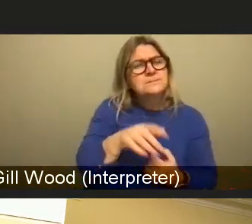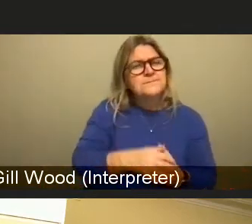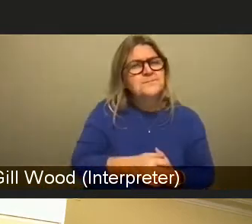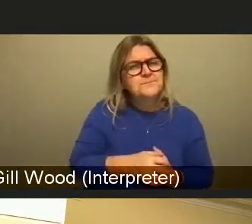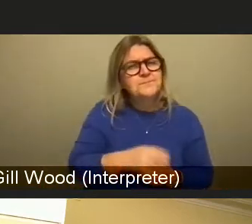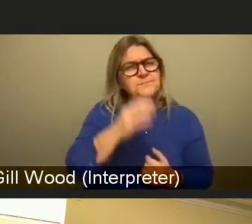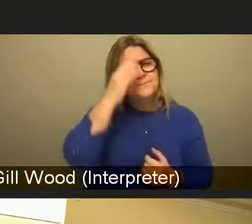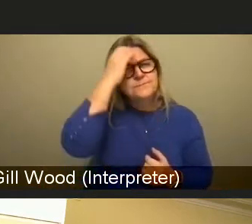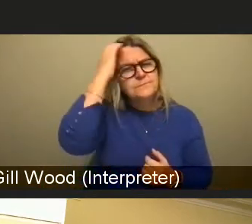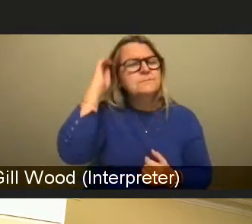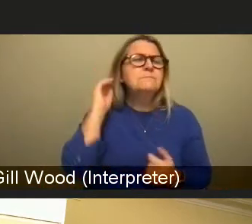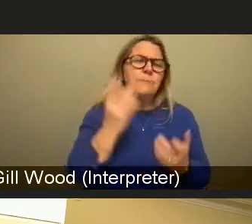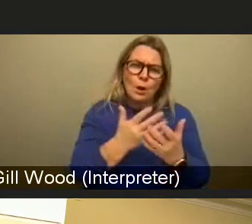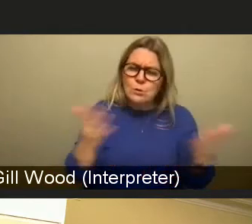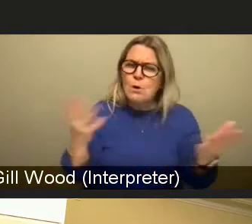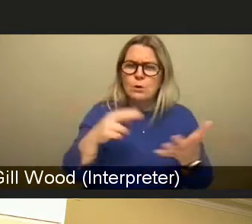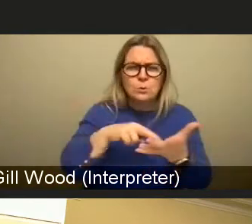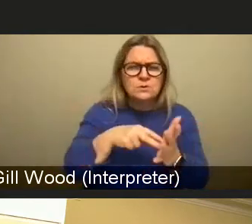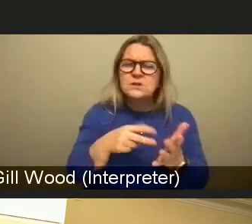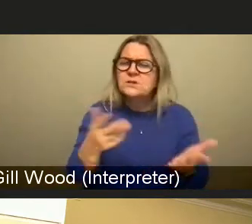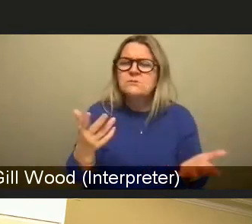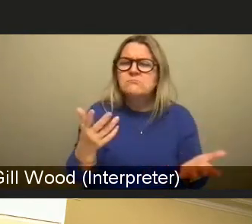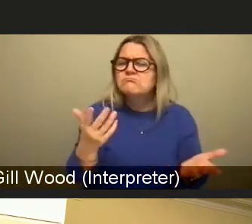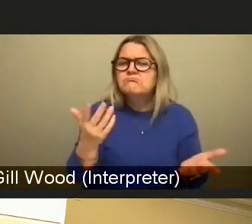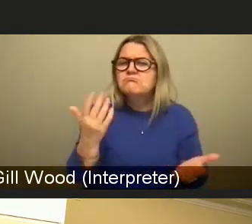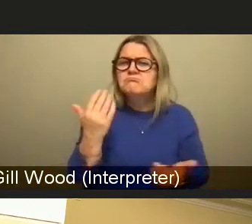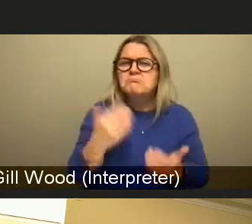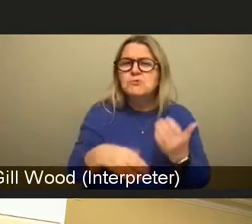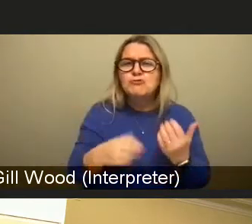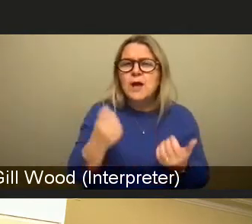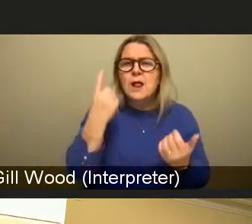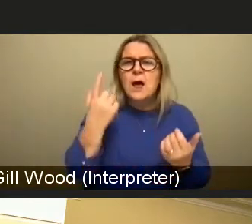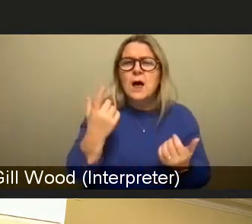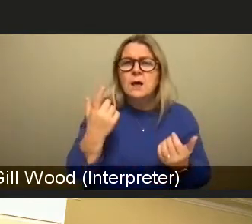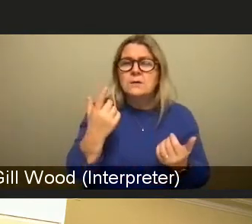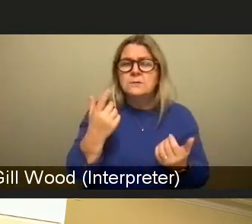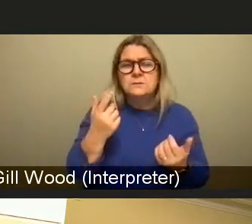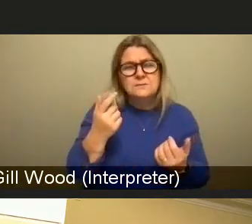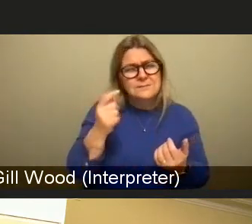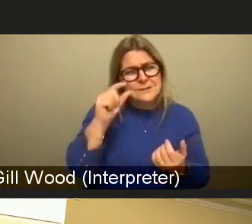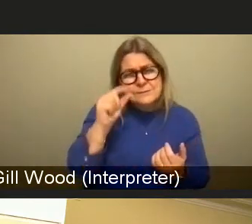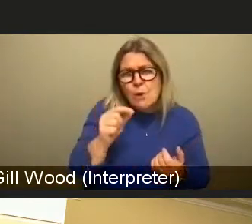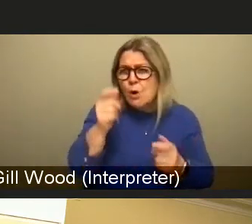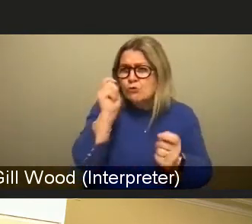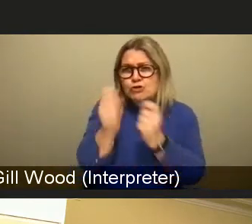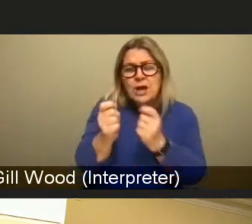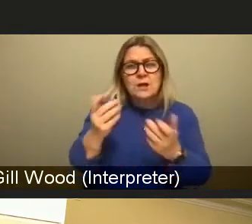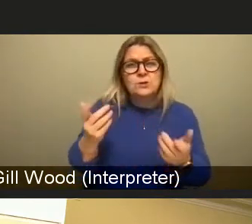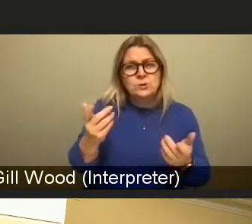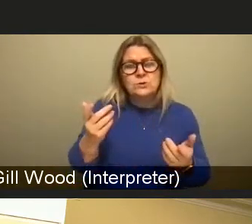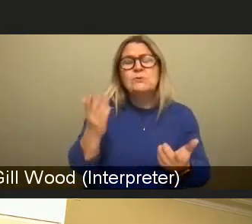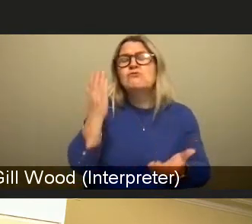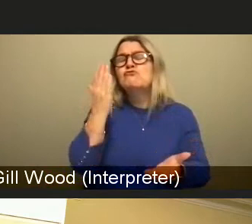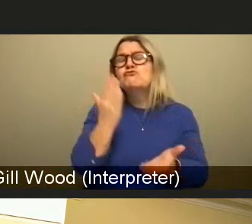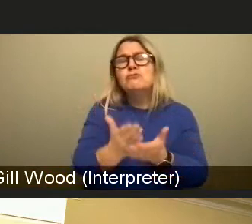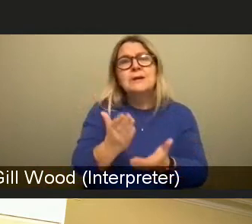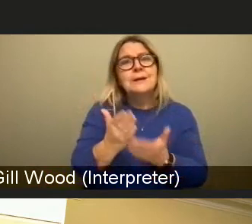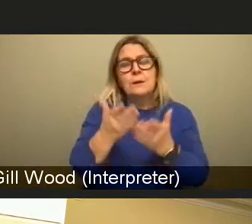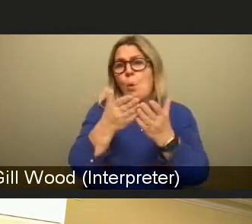think a lot of organisations don't realise it. These tiniest adjustments could open them up